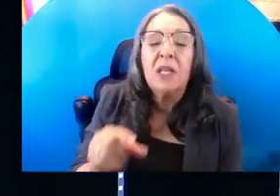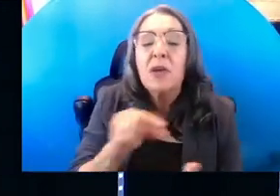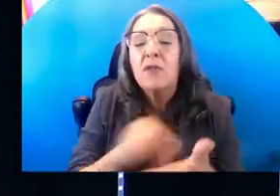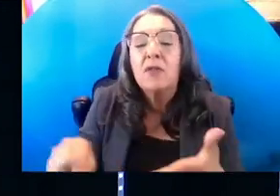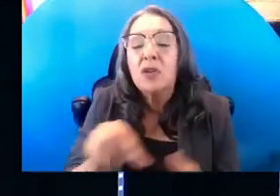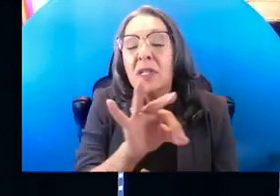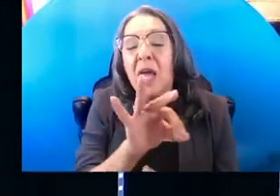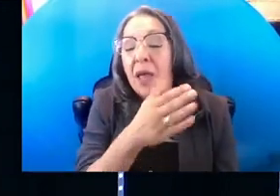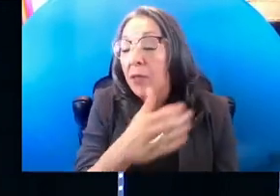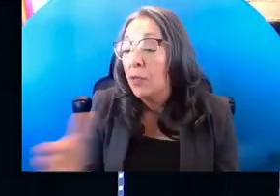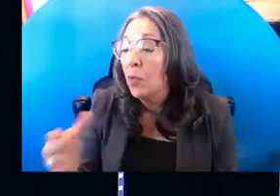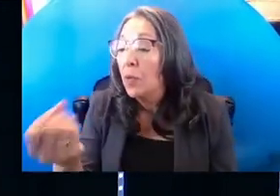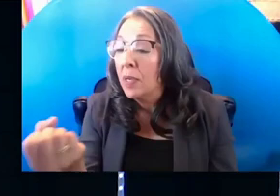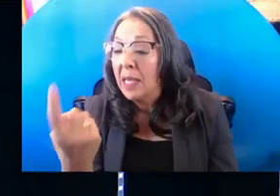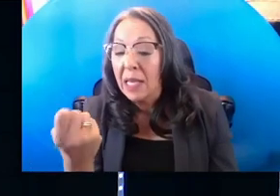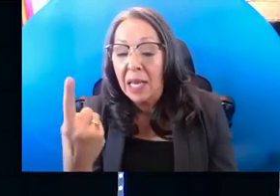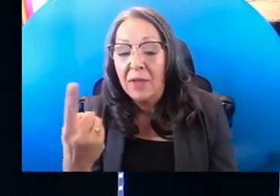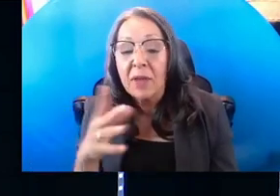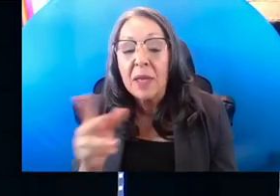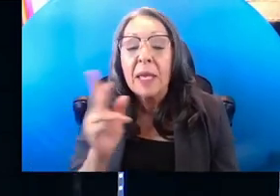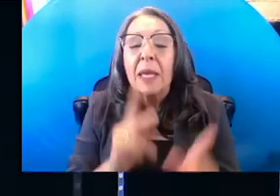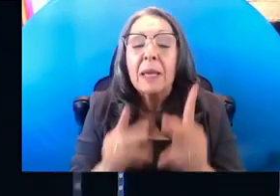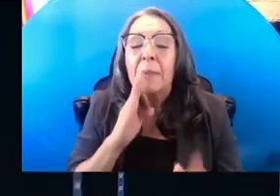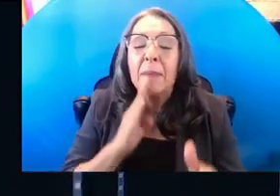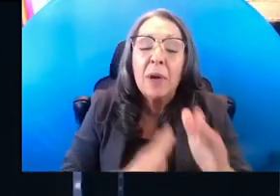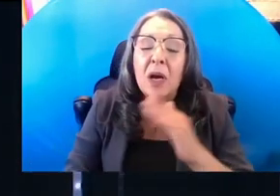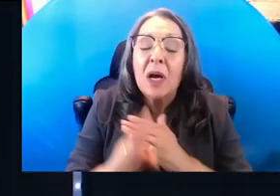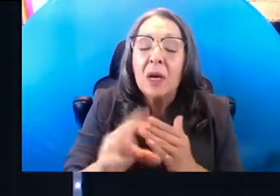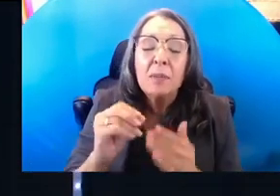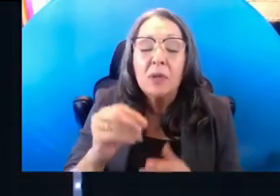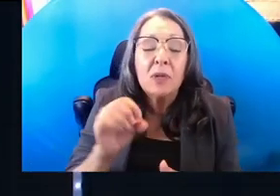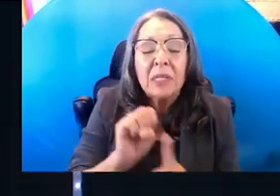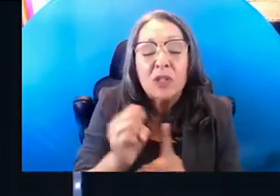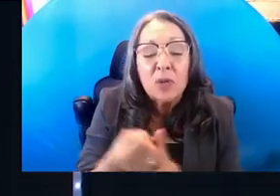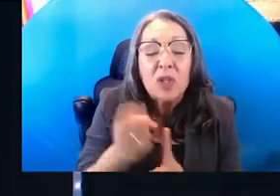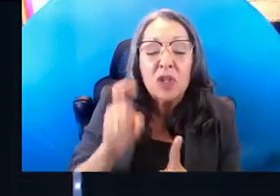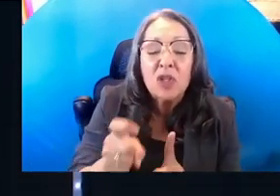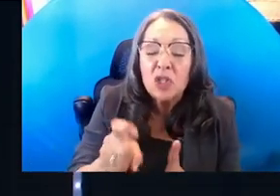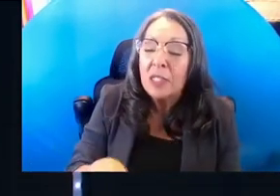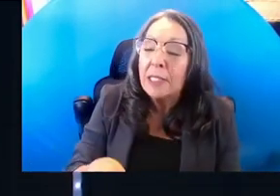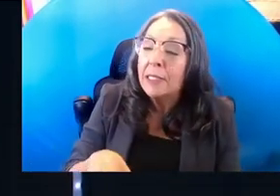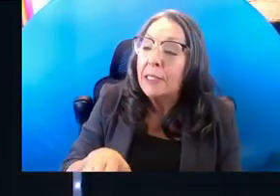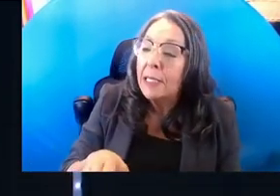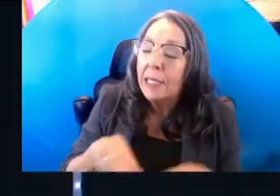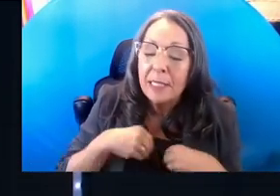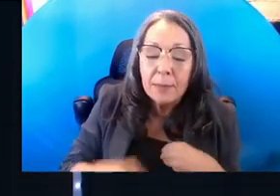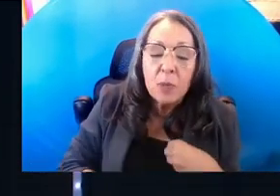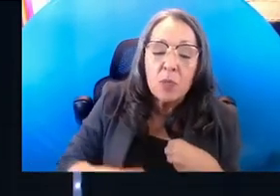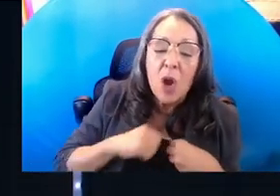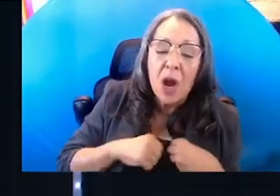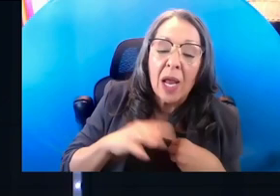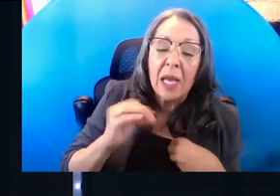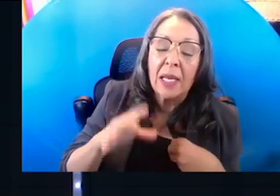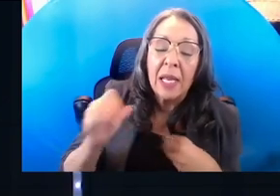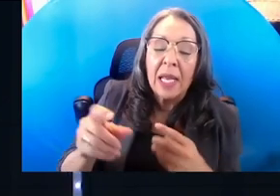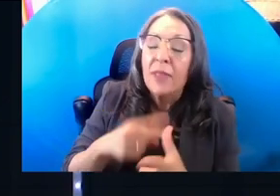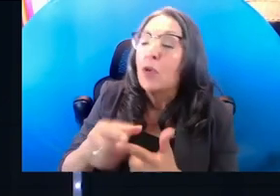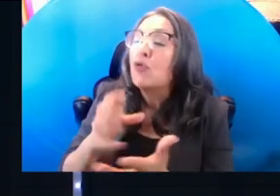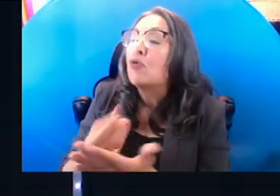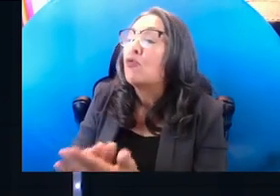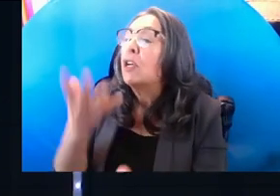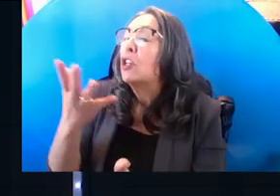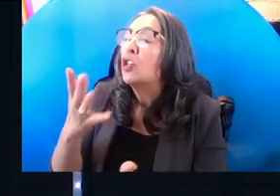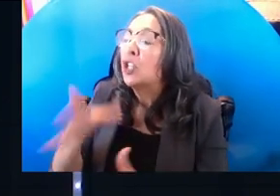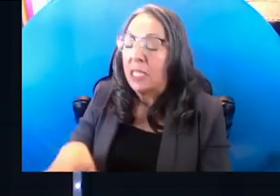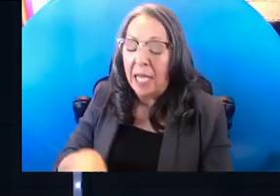says, believers in humble circumstances ought to take pride in their high position, but the rich should take pride in their humiliation, since they